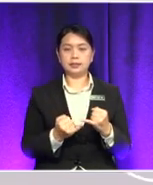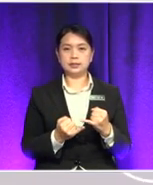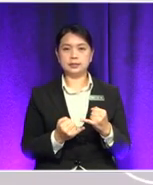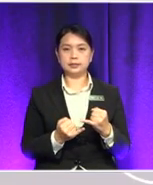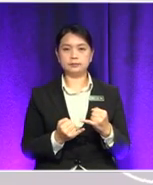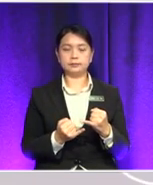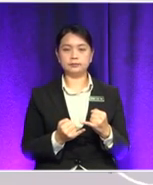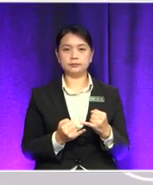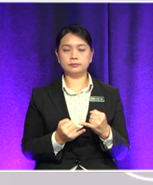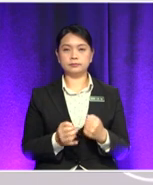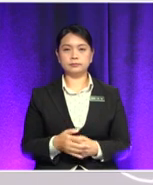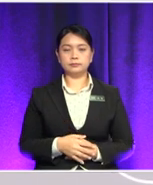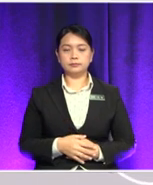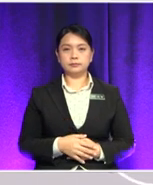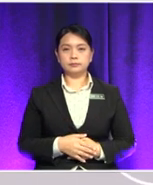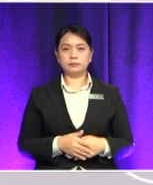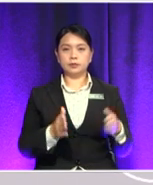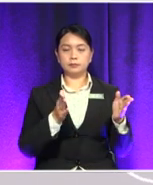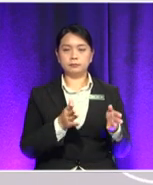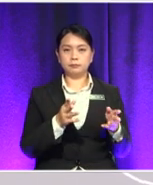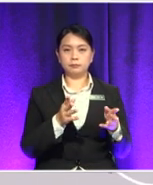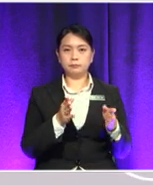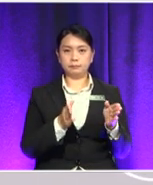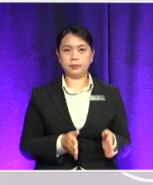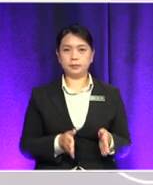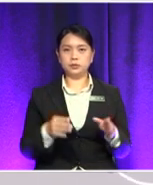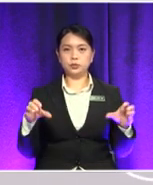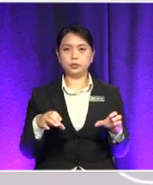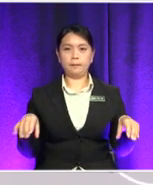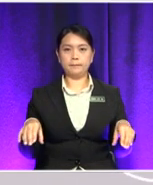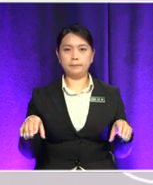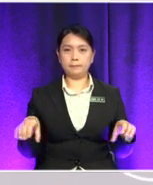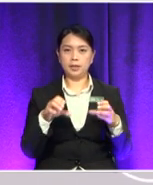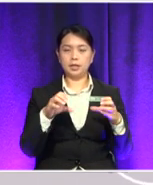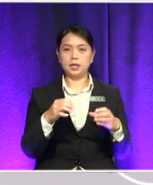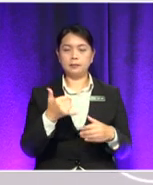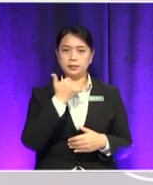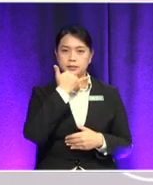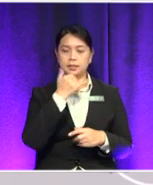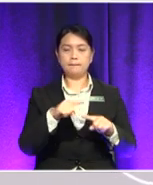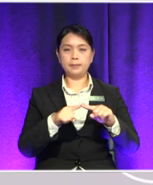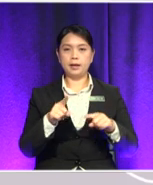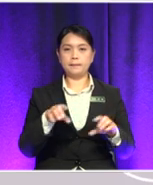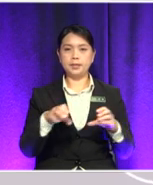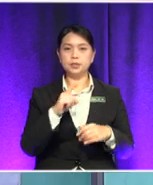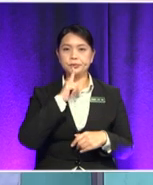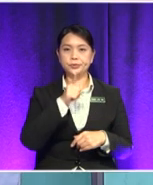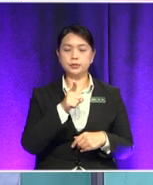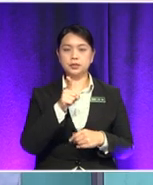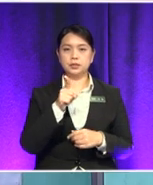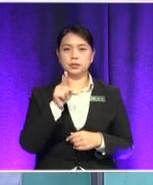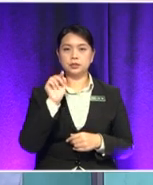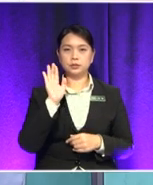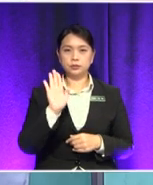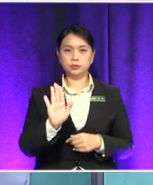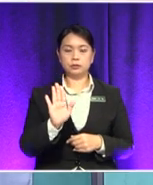impede communication. Yeah, people do make mistakes, right? So don't worry if you make mistakes, but make sure that your